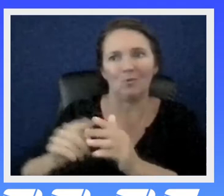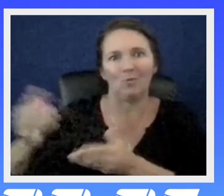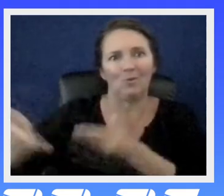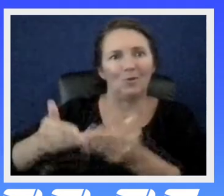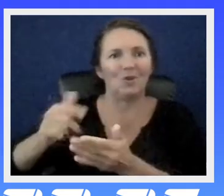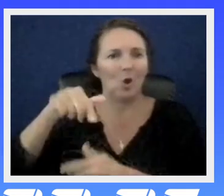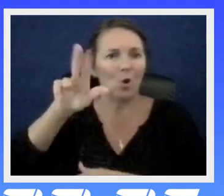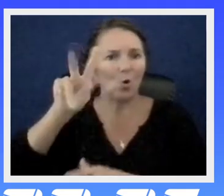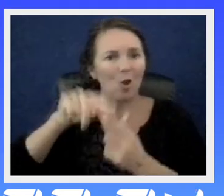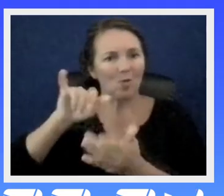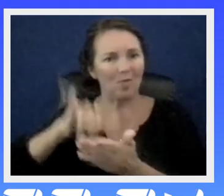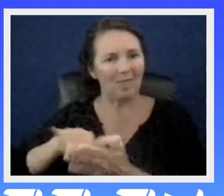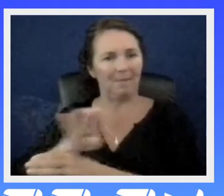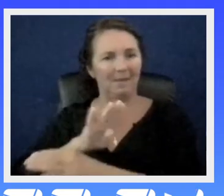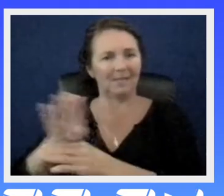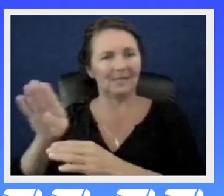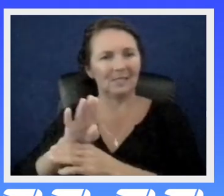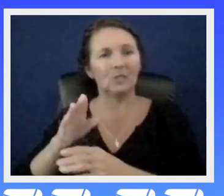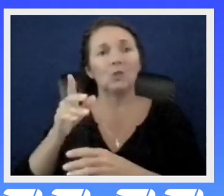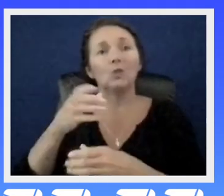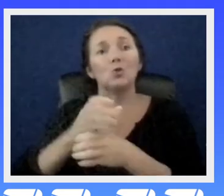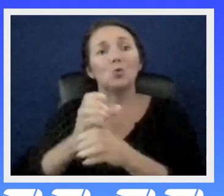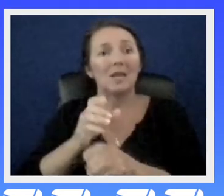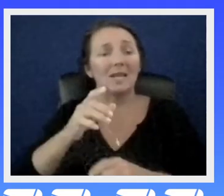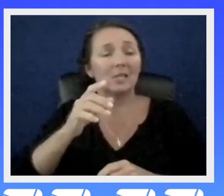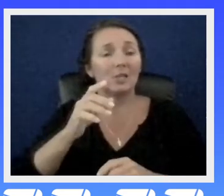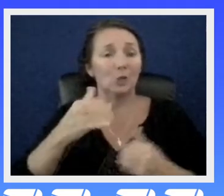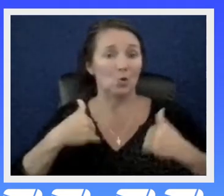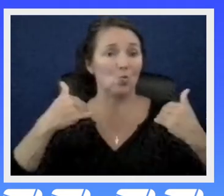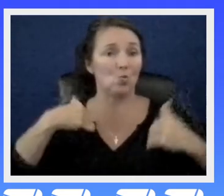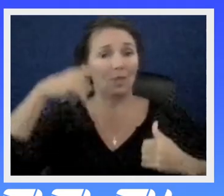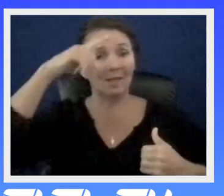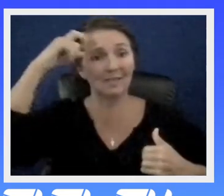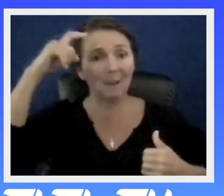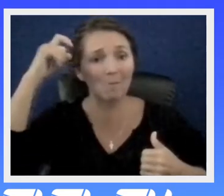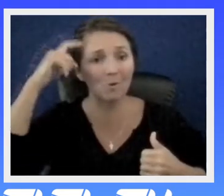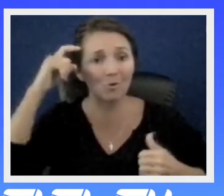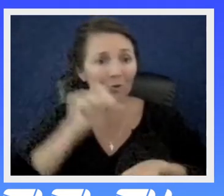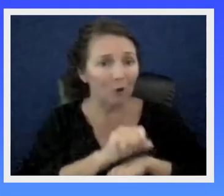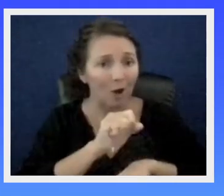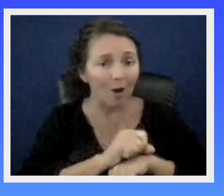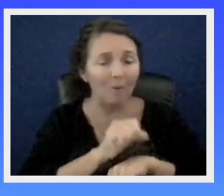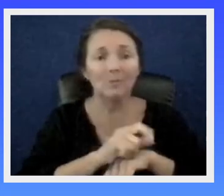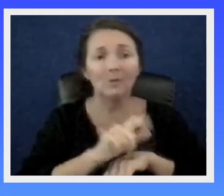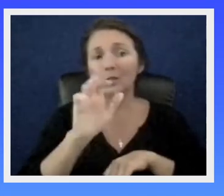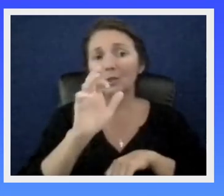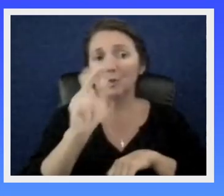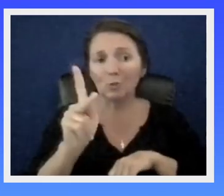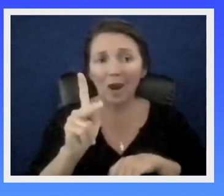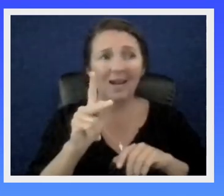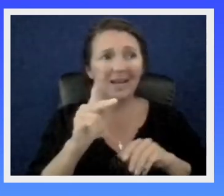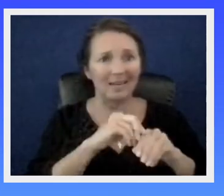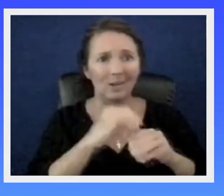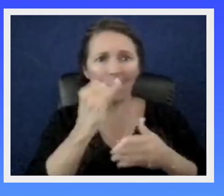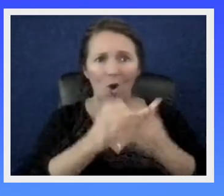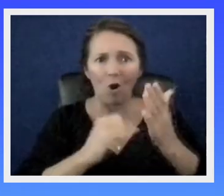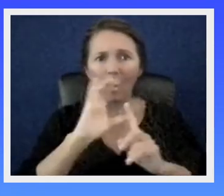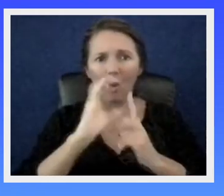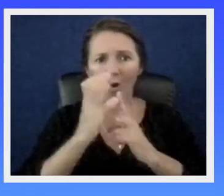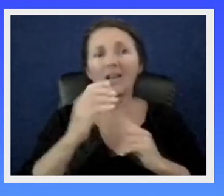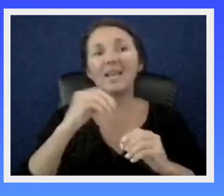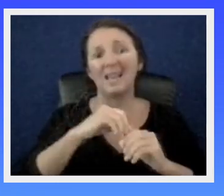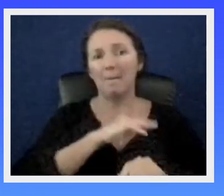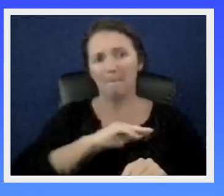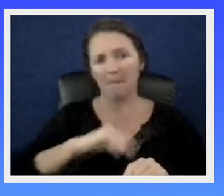business. We need to create youth summer jobs and a track for arts and culture. We've already started looking at this, and as mayor, I would implement it.